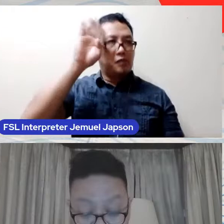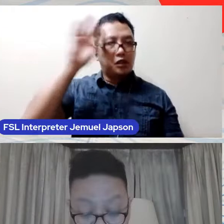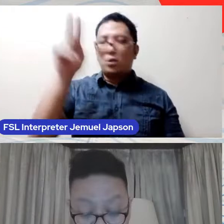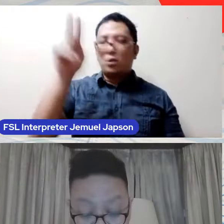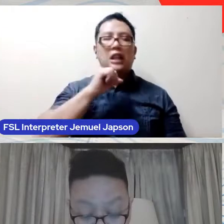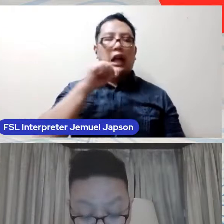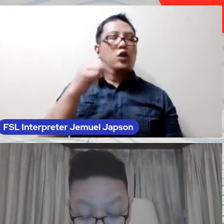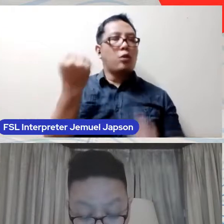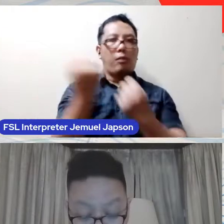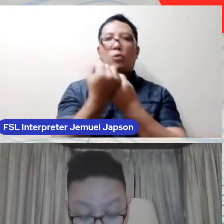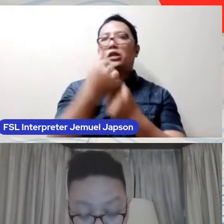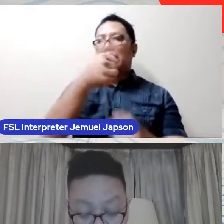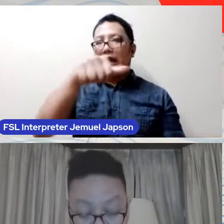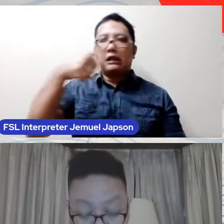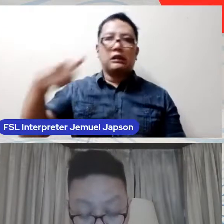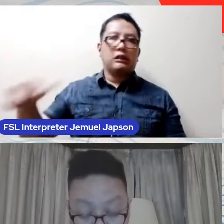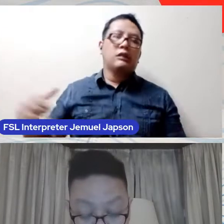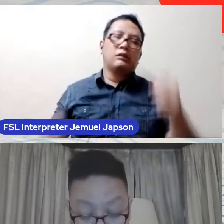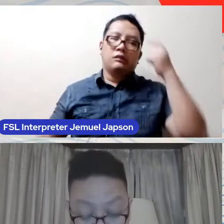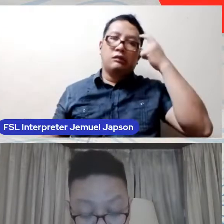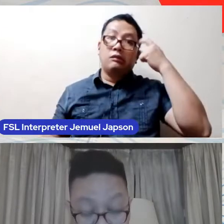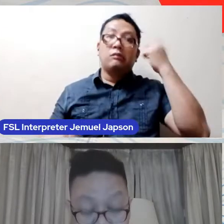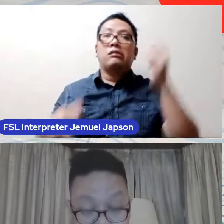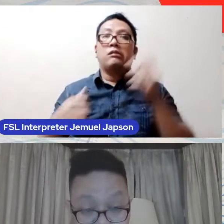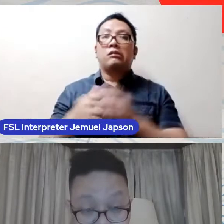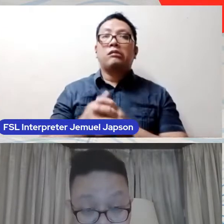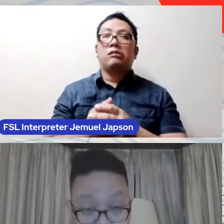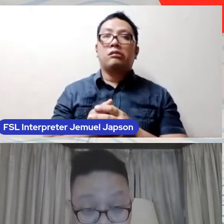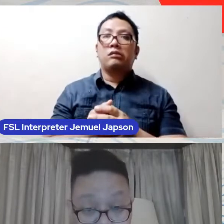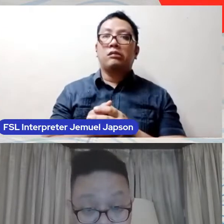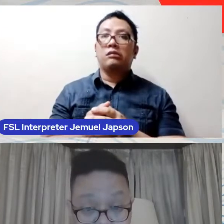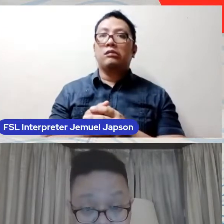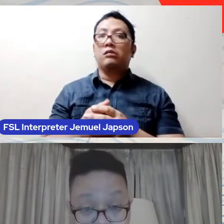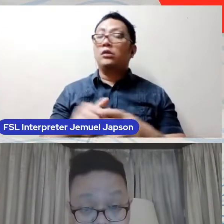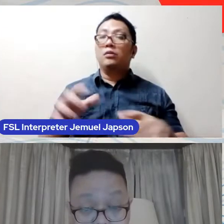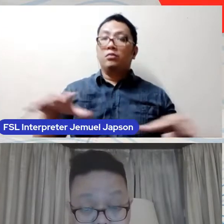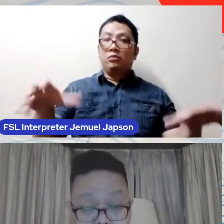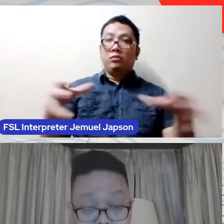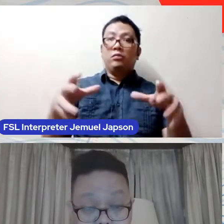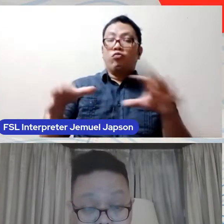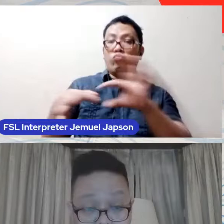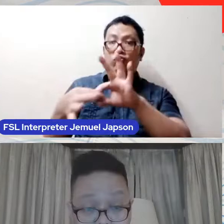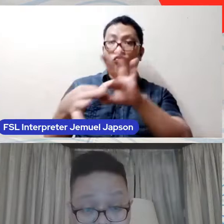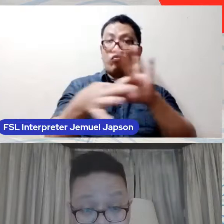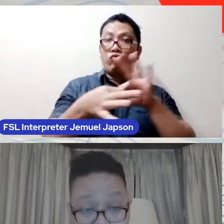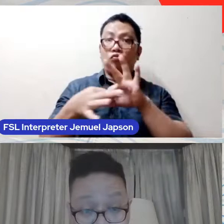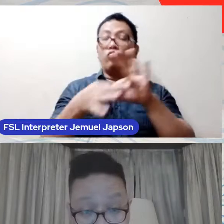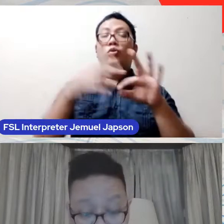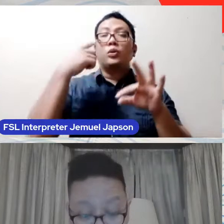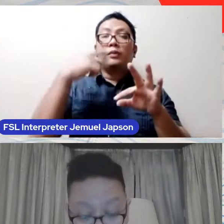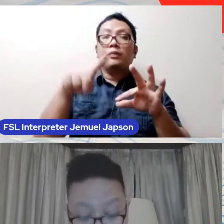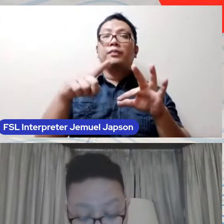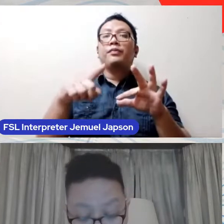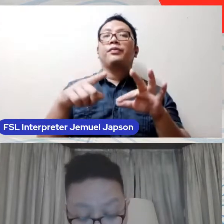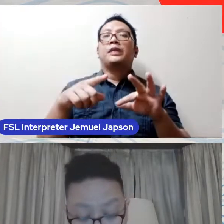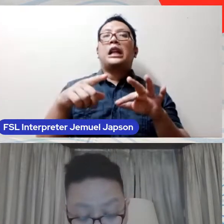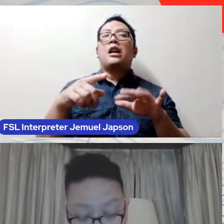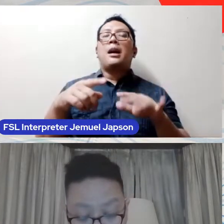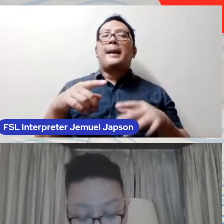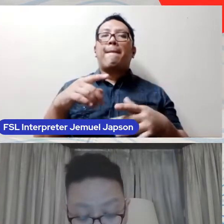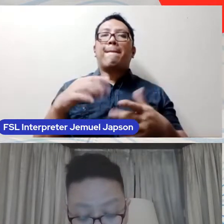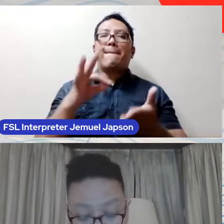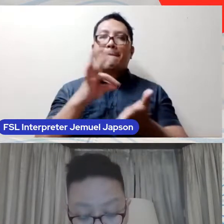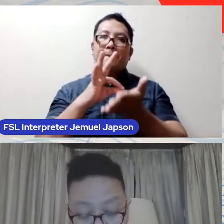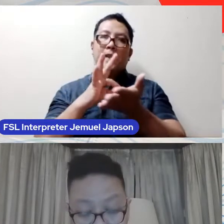committee, di ba, is responsible, yung basically nag-o-orchestrate ng random manual audit. But I